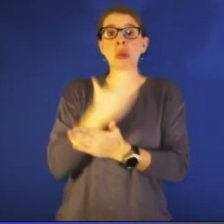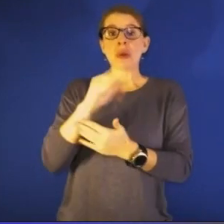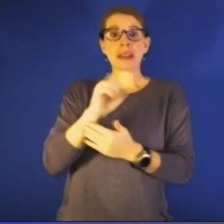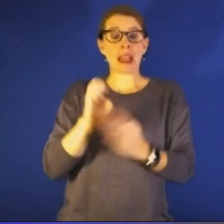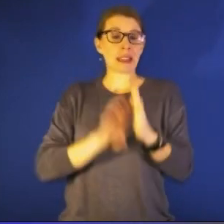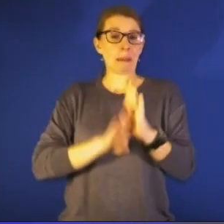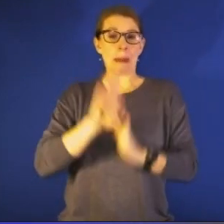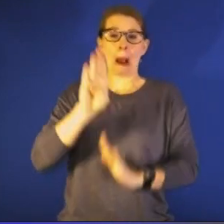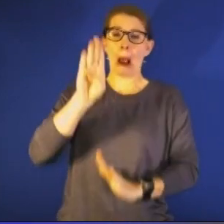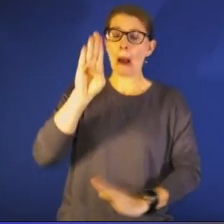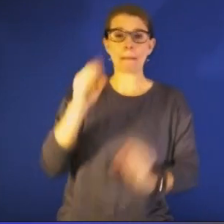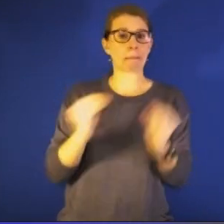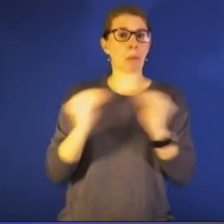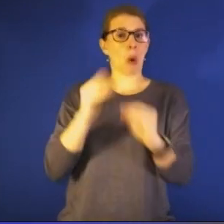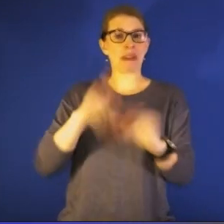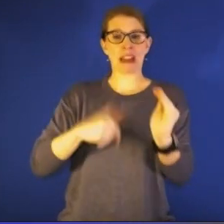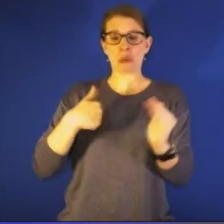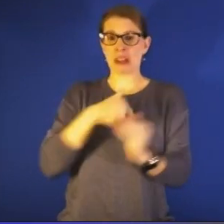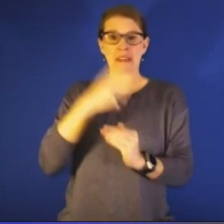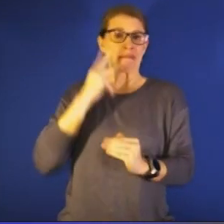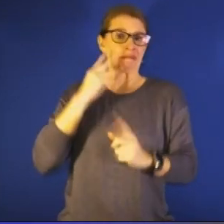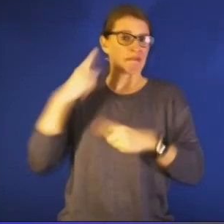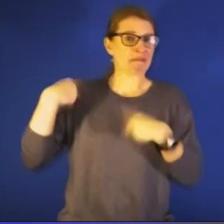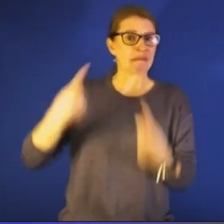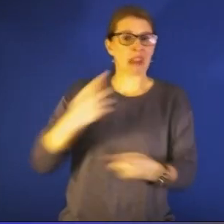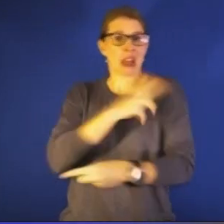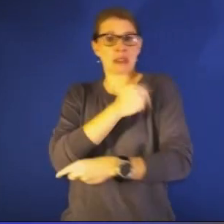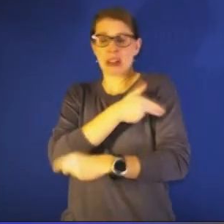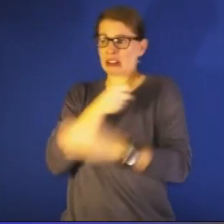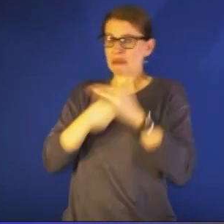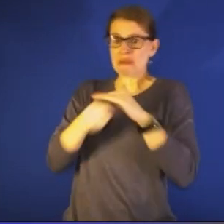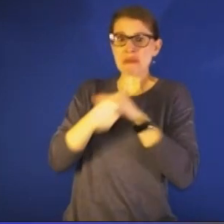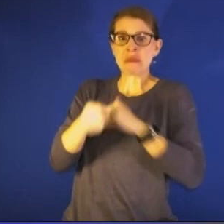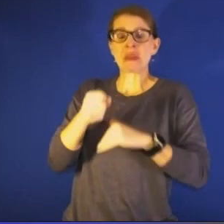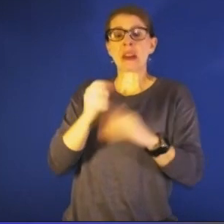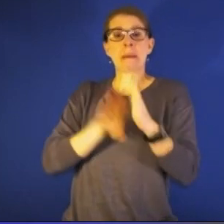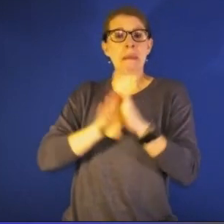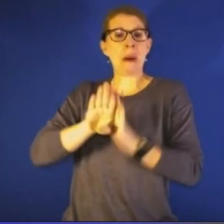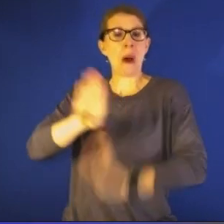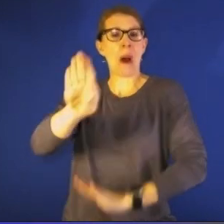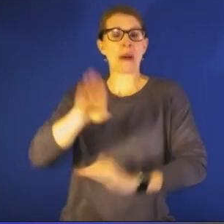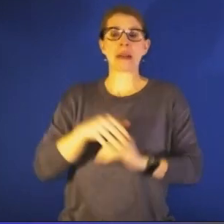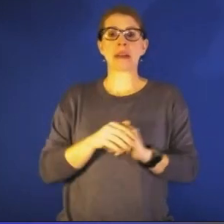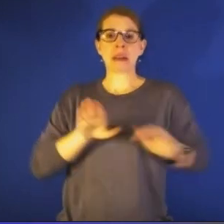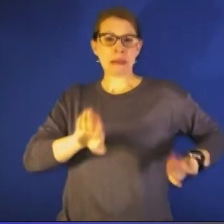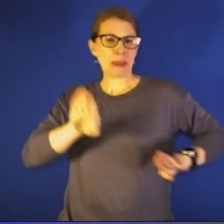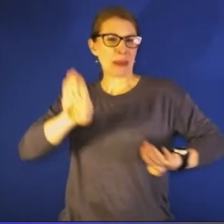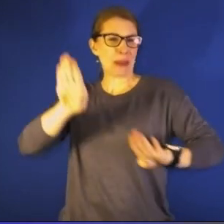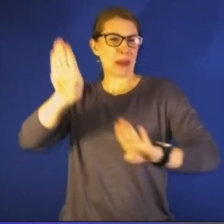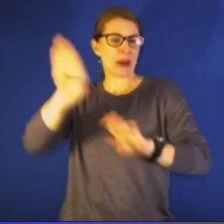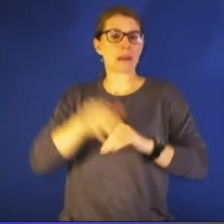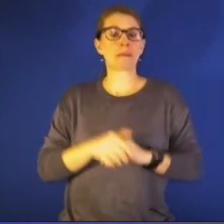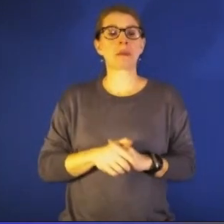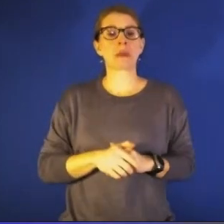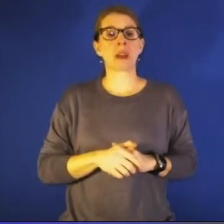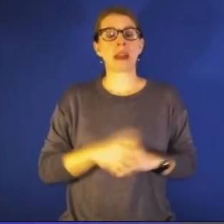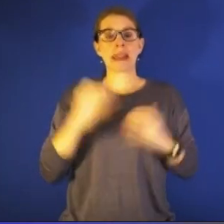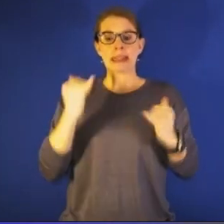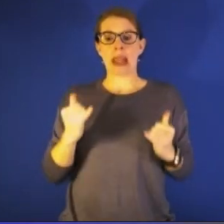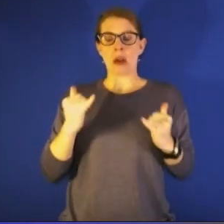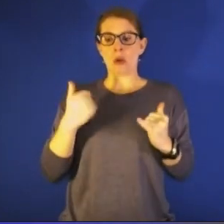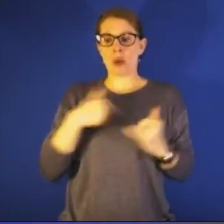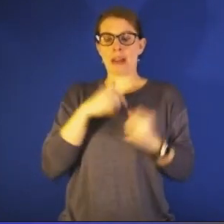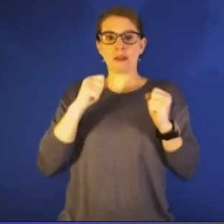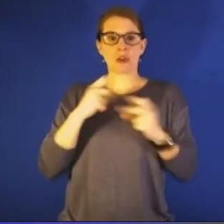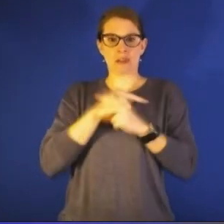seen. We're watching hospitalization spike. We're at the highest number of hospitalizations we've seen. What we next have to ask ourselves, what happens to death? Let me